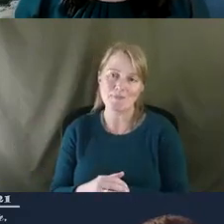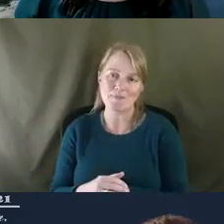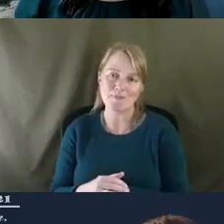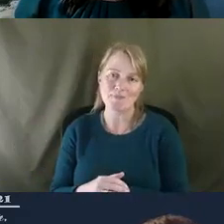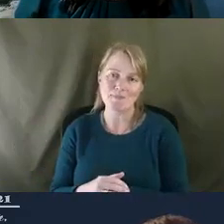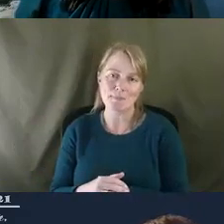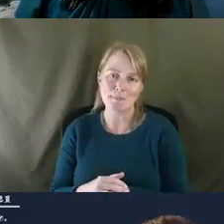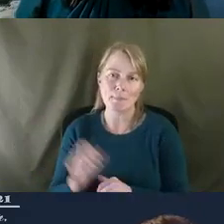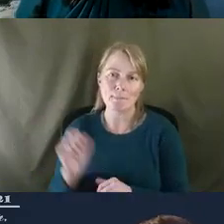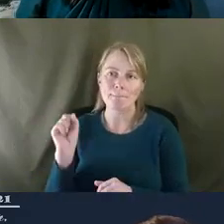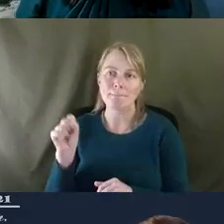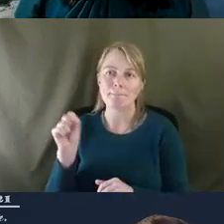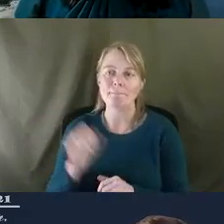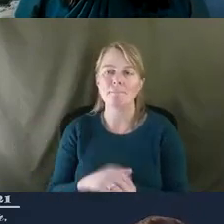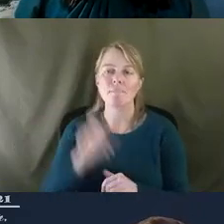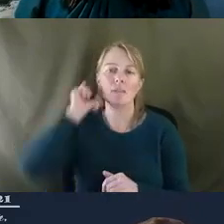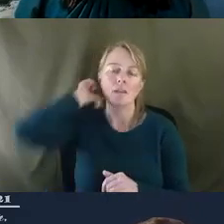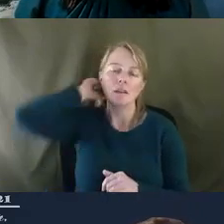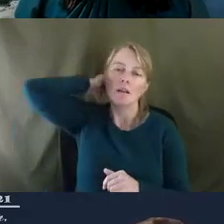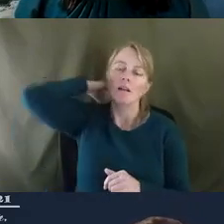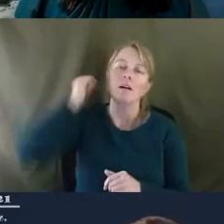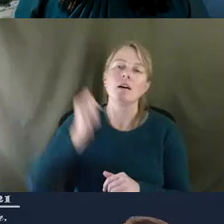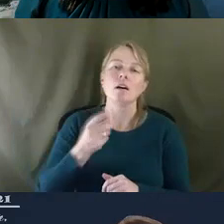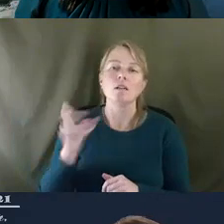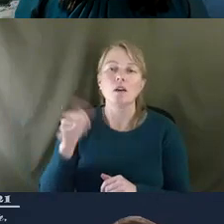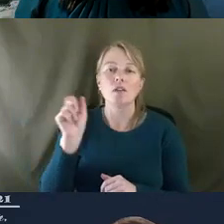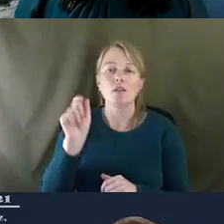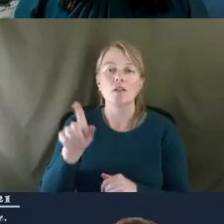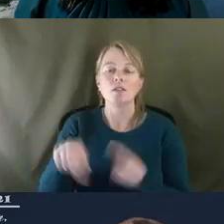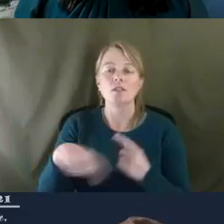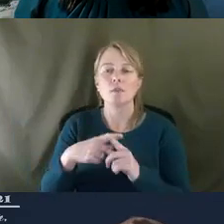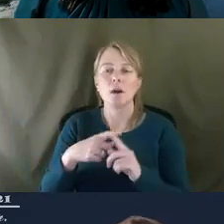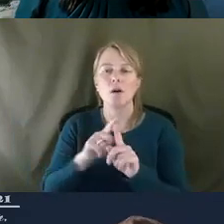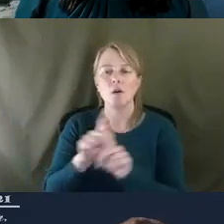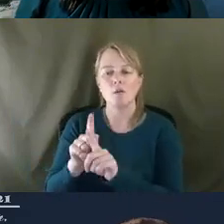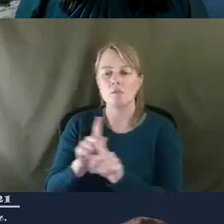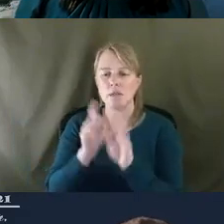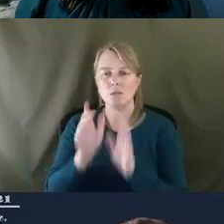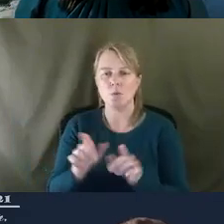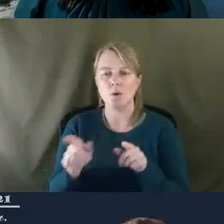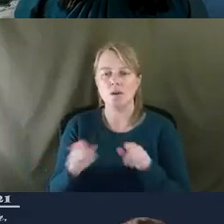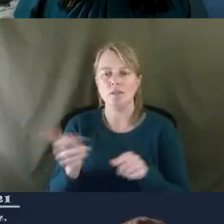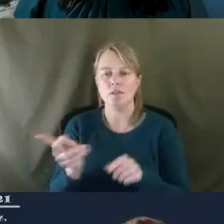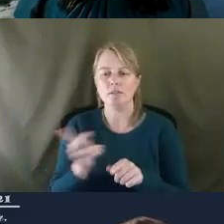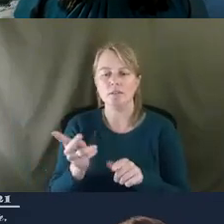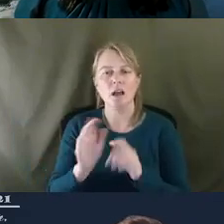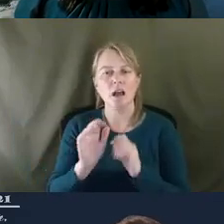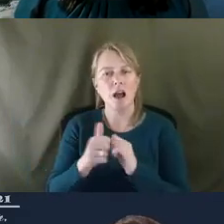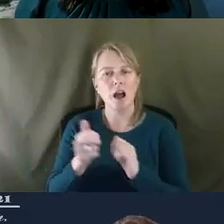Yeah. So we had a couple questions around the mentor mentees. So do you have thoughts on how to pair